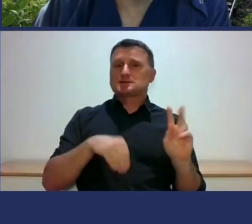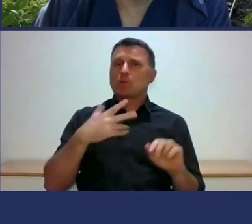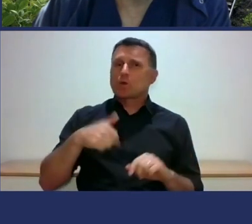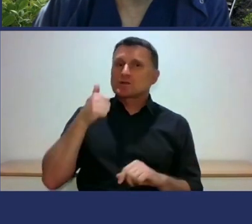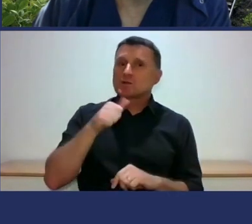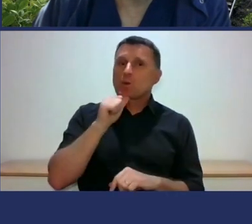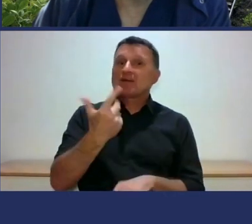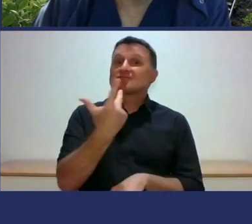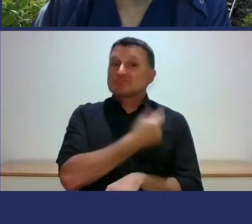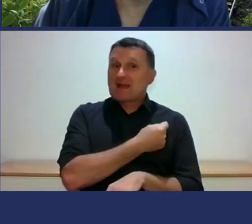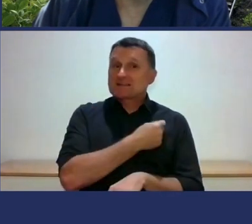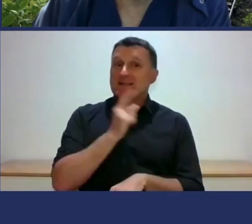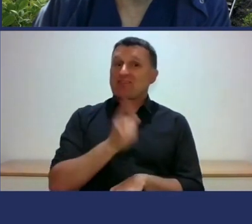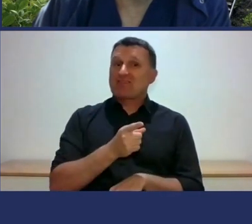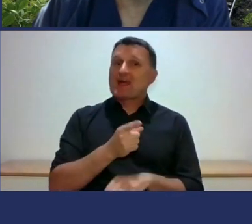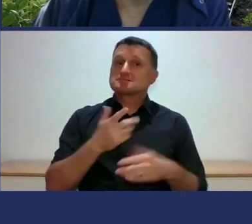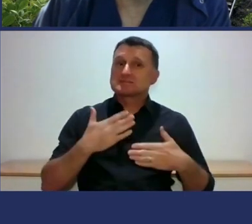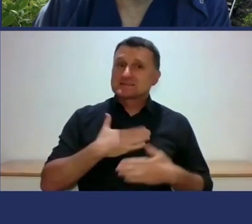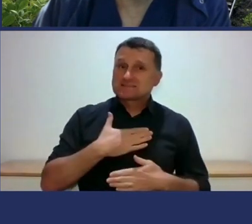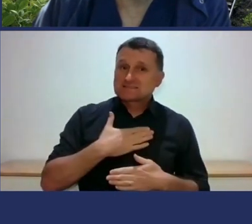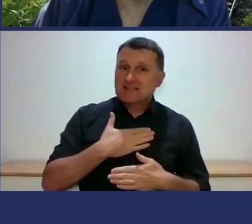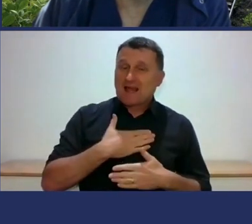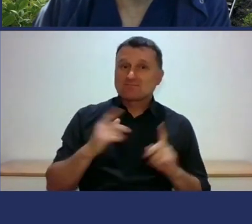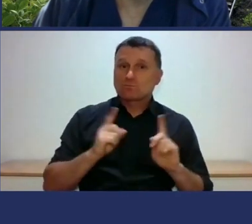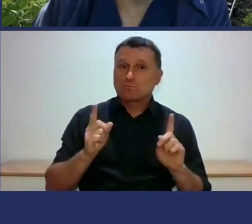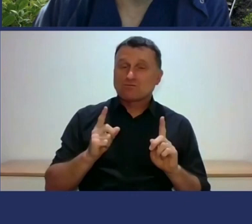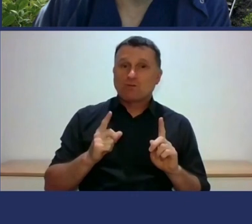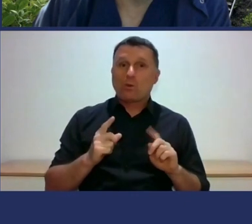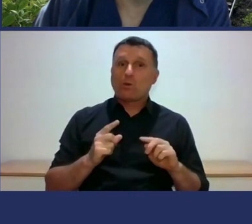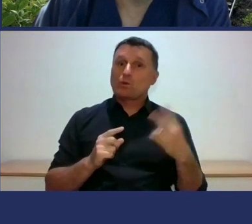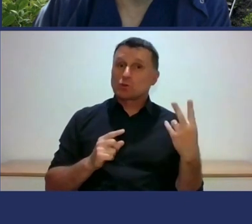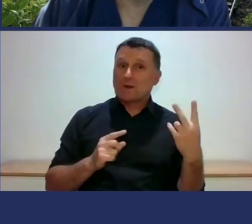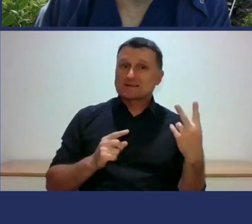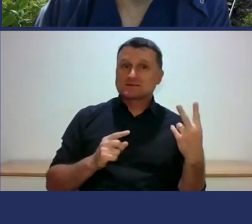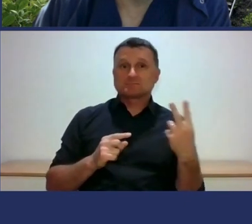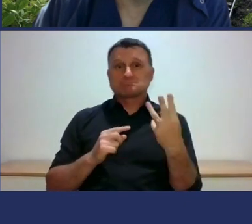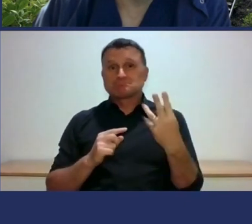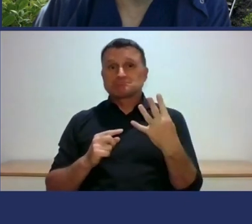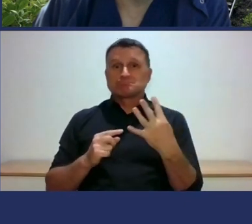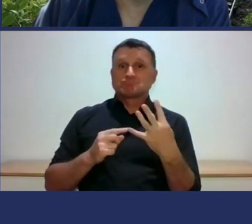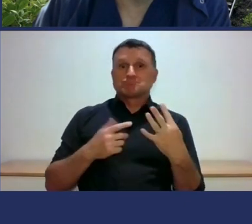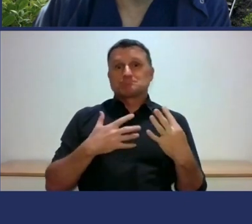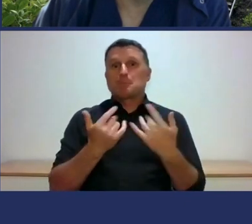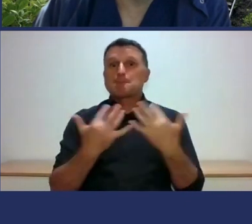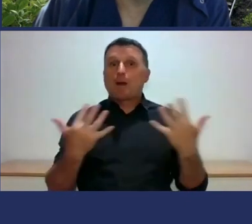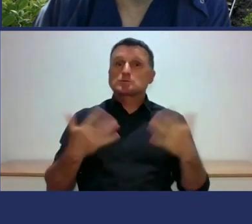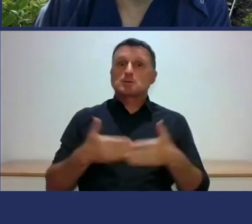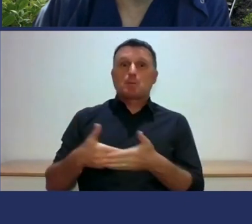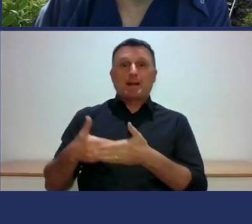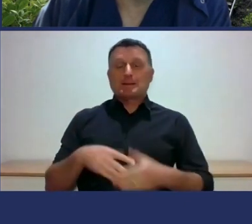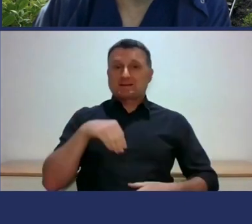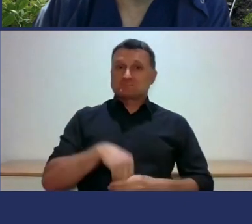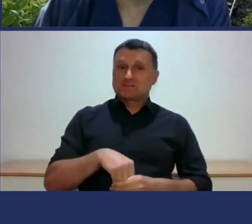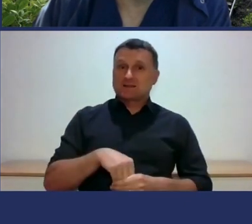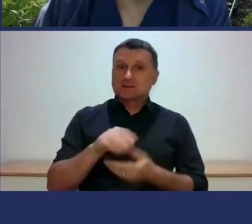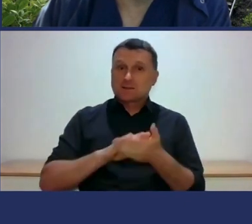any specific research on this? Is this something that one of you guys know about? Multiples. I'm